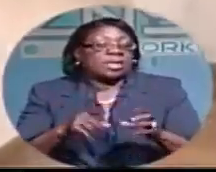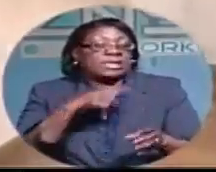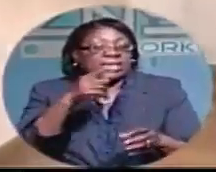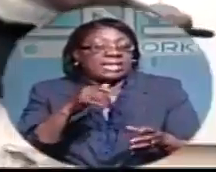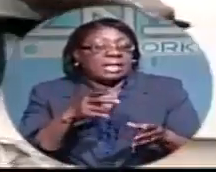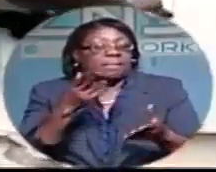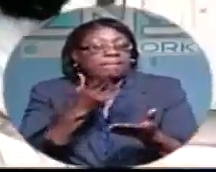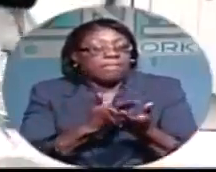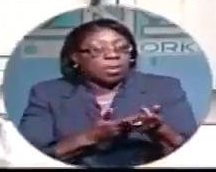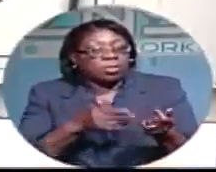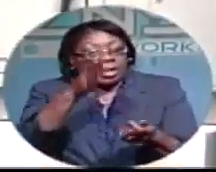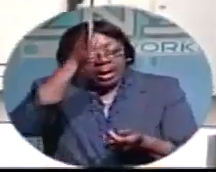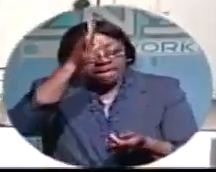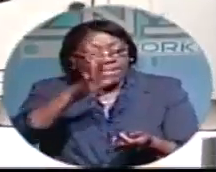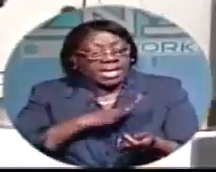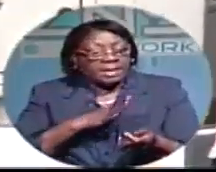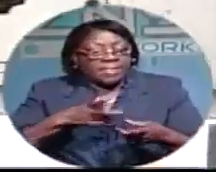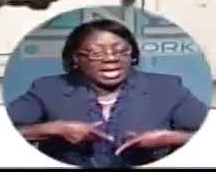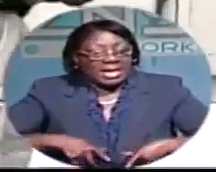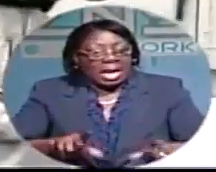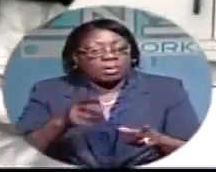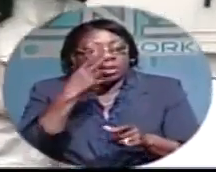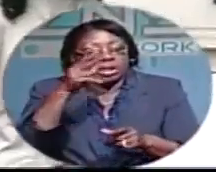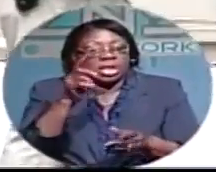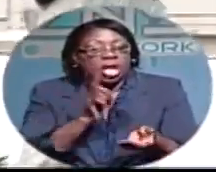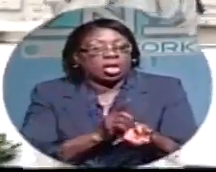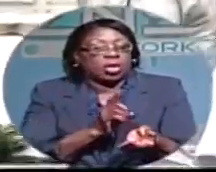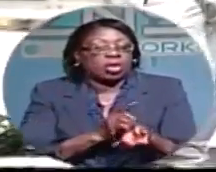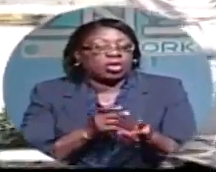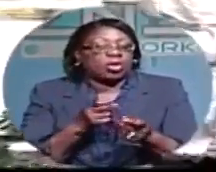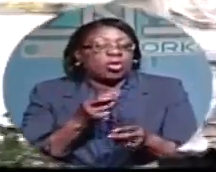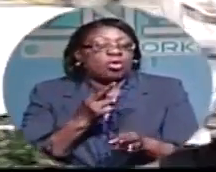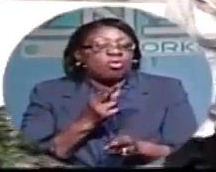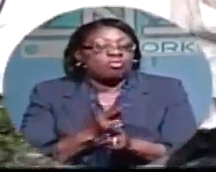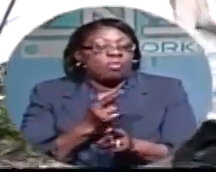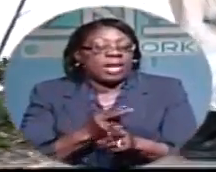immediately. The case has been adjourned to August 22nd. Fern Carey, ZNS News.